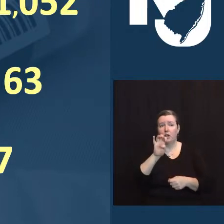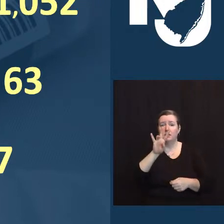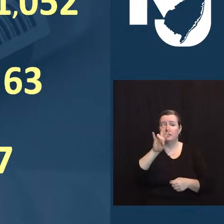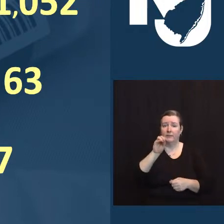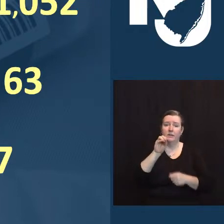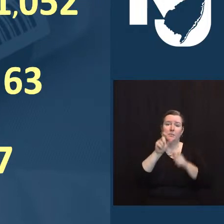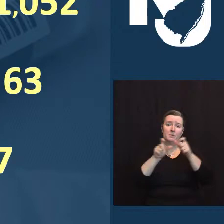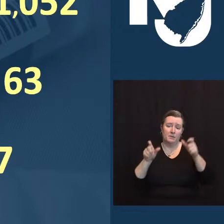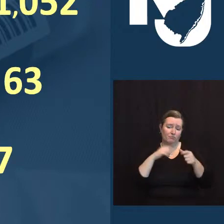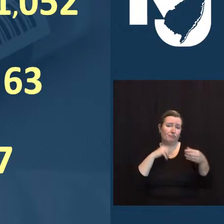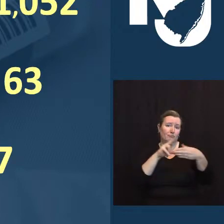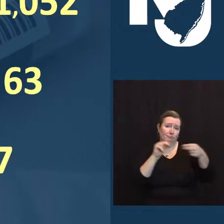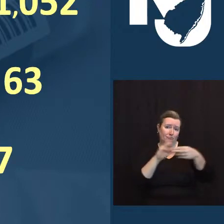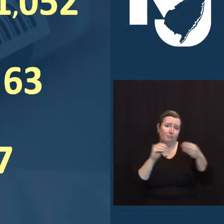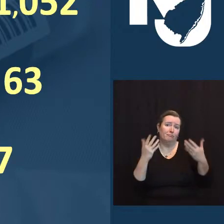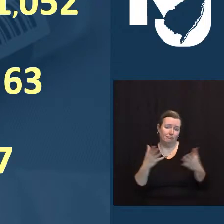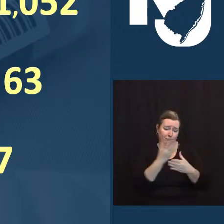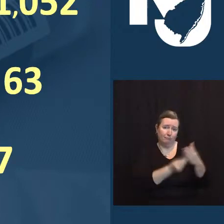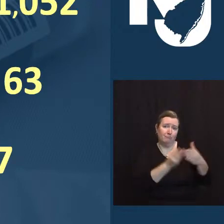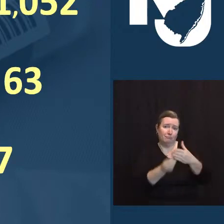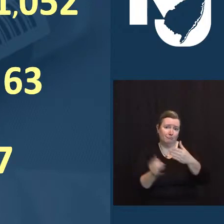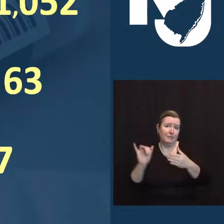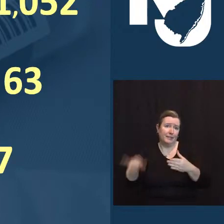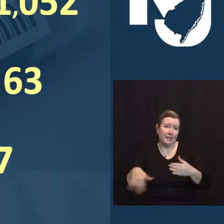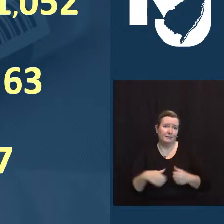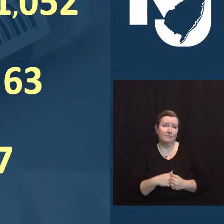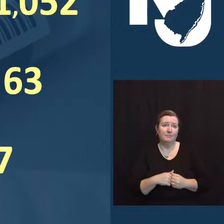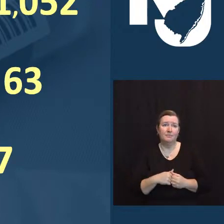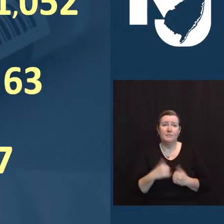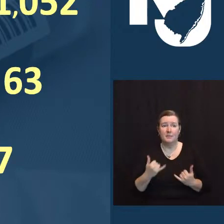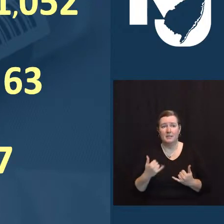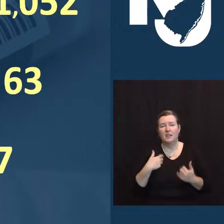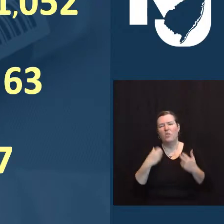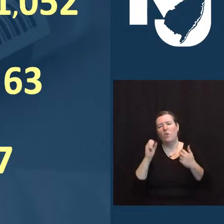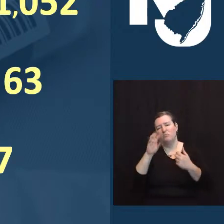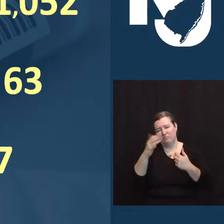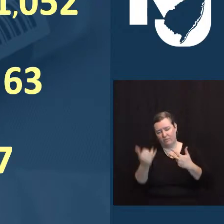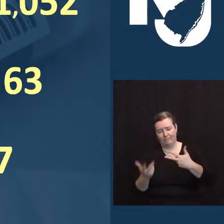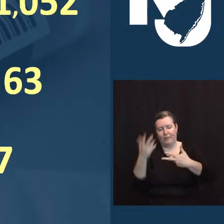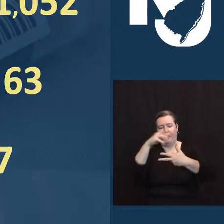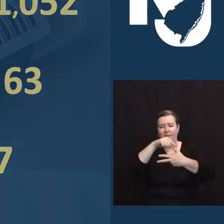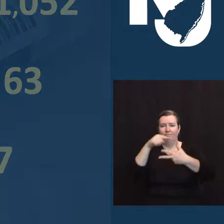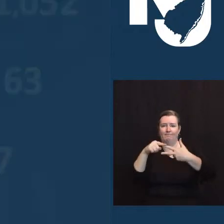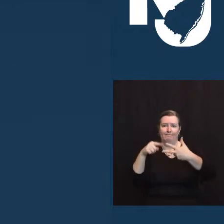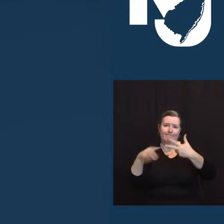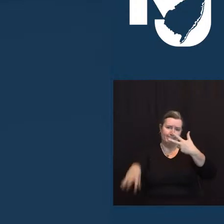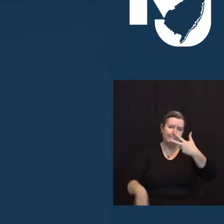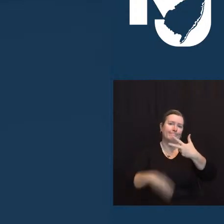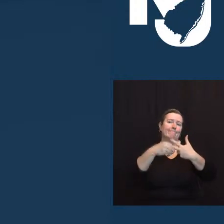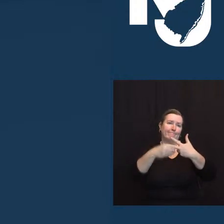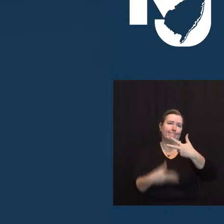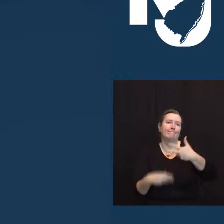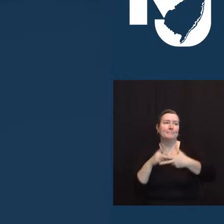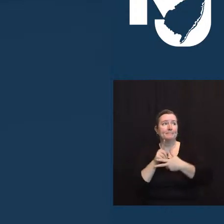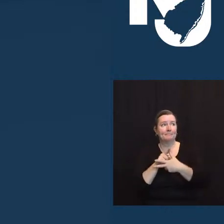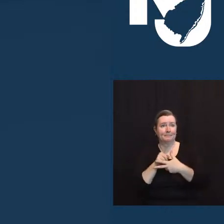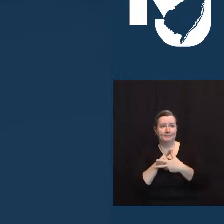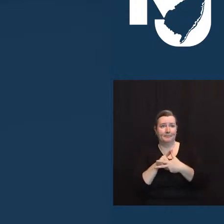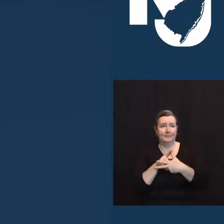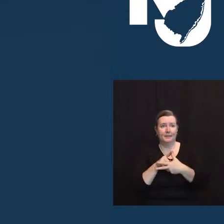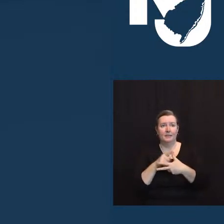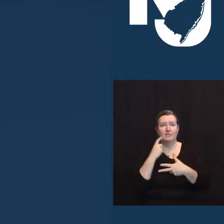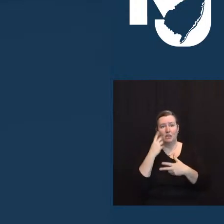far. And please bear with me while we remember 3 more. One of those we recently lost, and this was